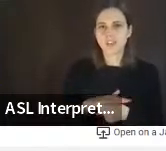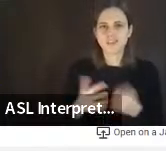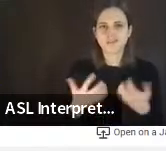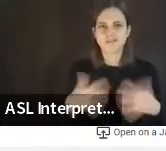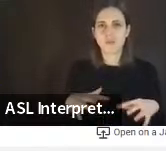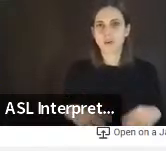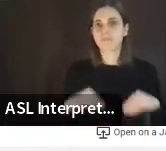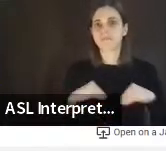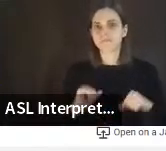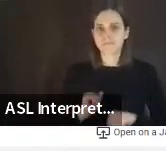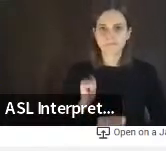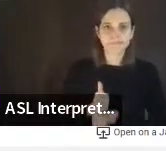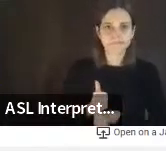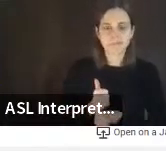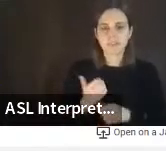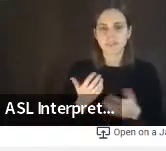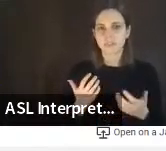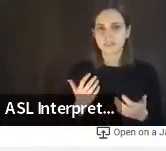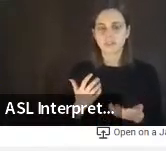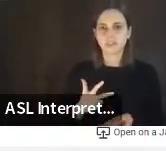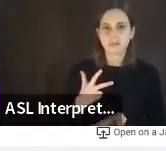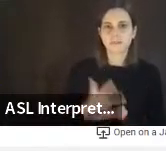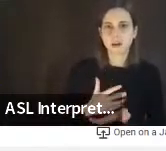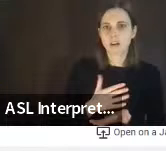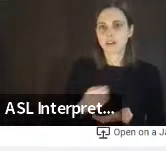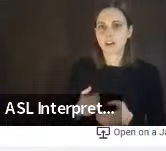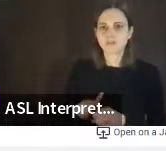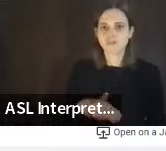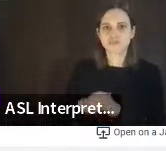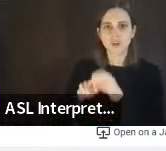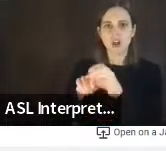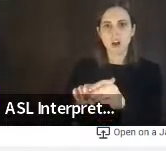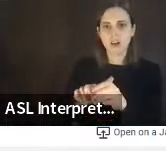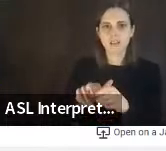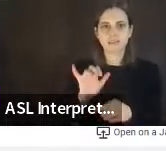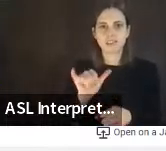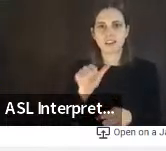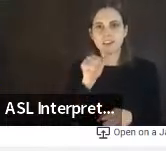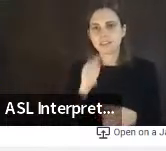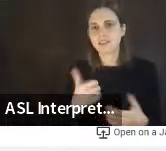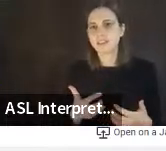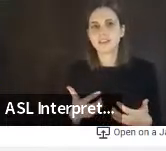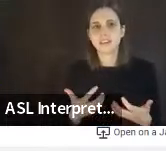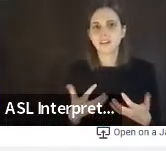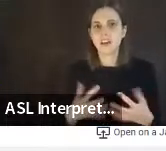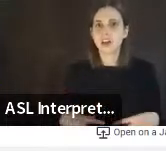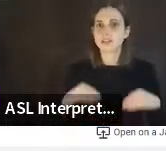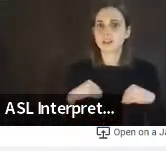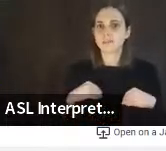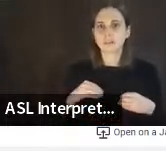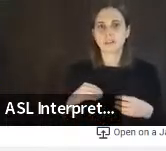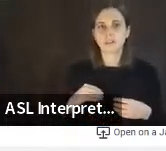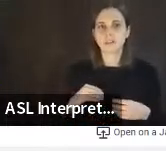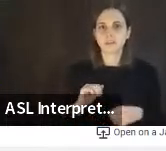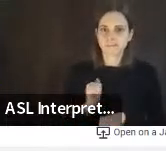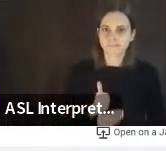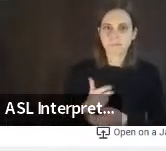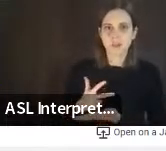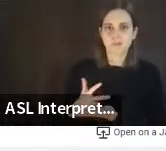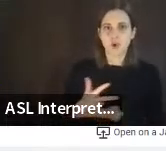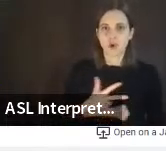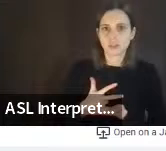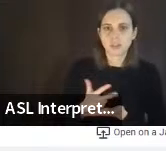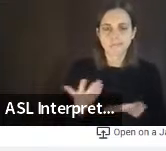take because the parks and ride do not accommodate the vehicles. And then there was a